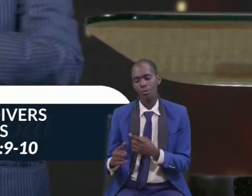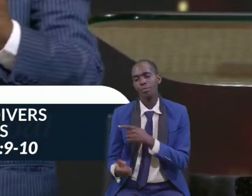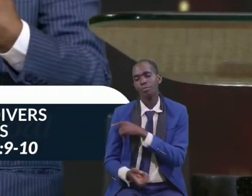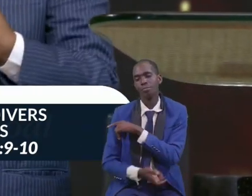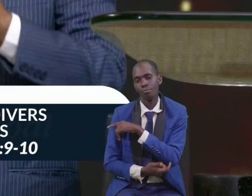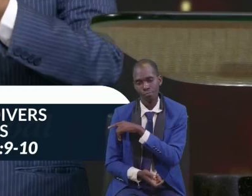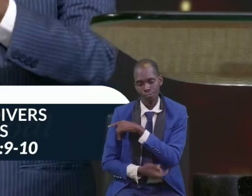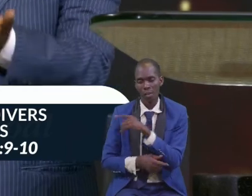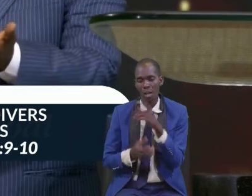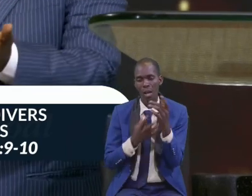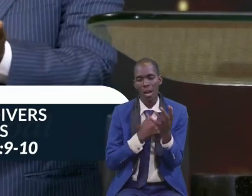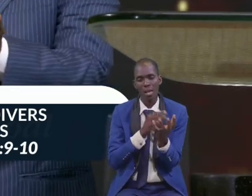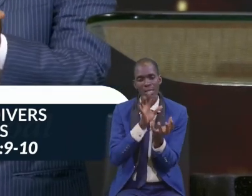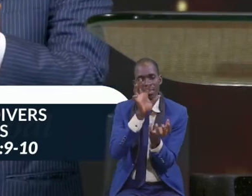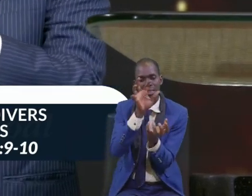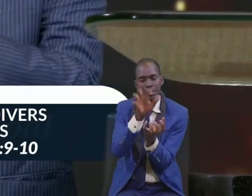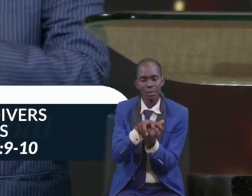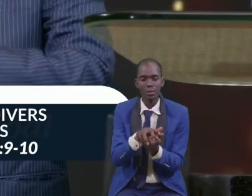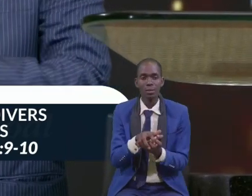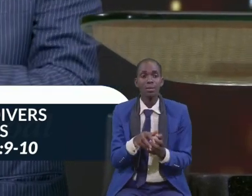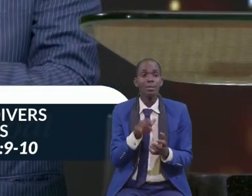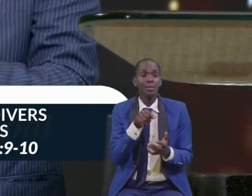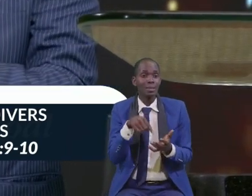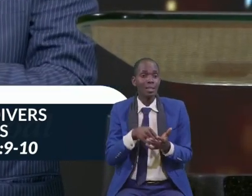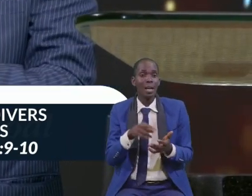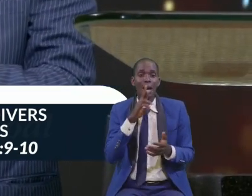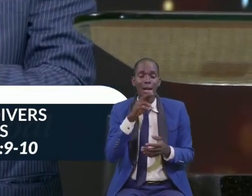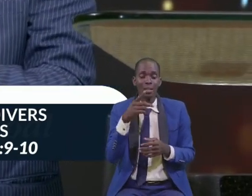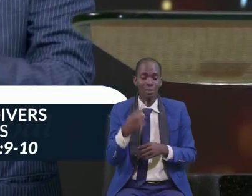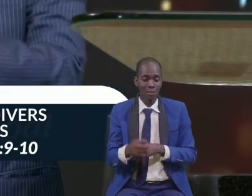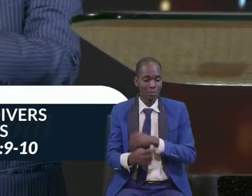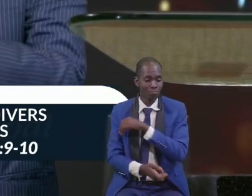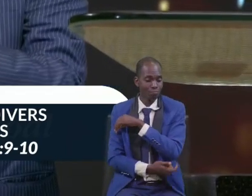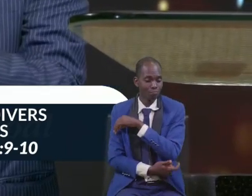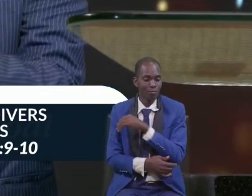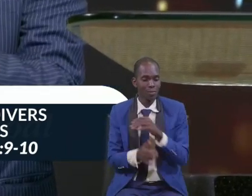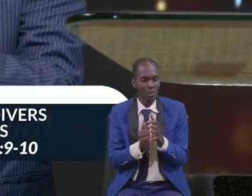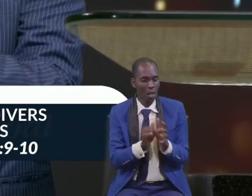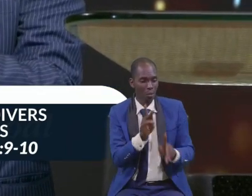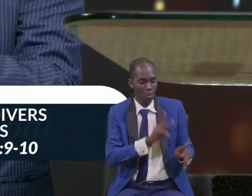are temptations that people attract to themselves,